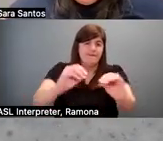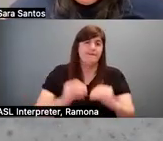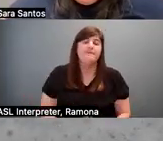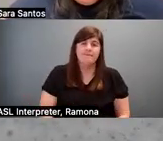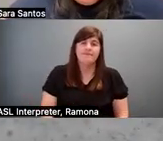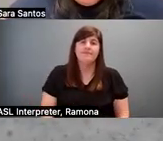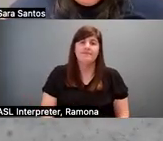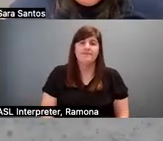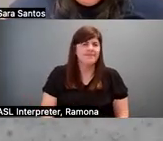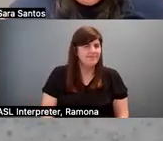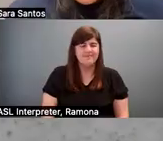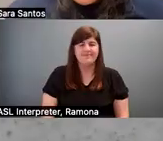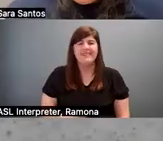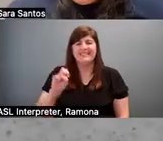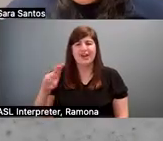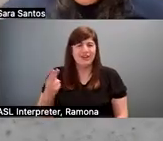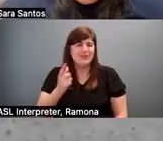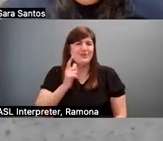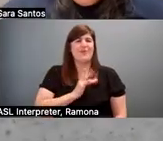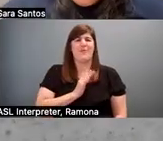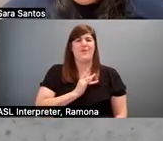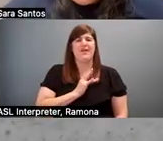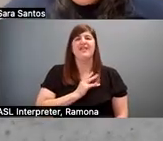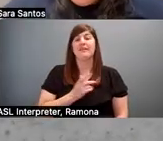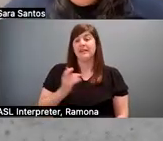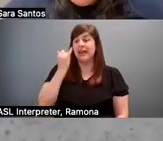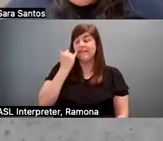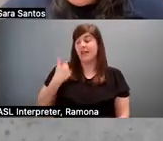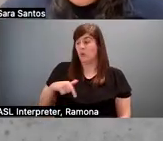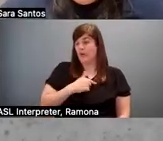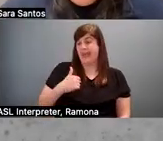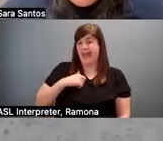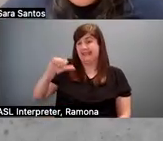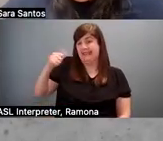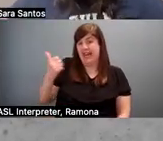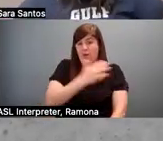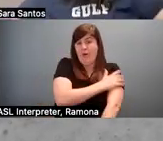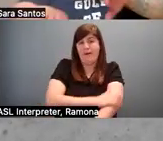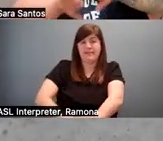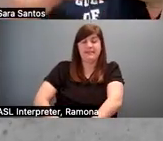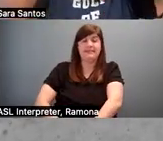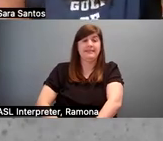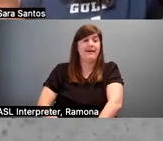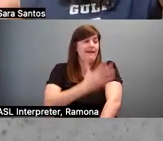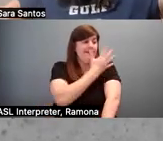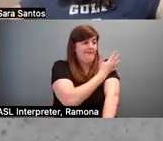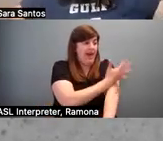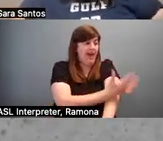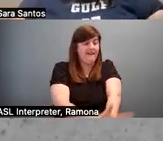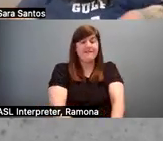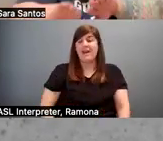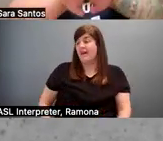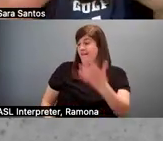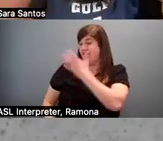This is so cool. So if we had 10 arms, 5 on each side, we could also move